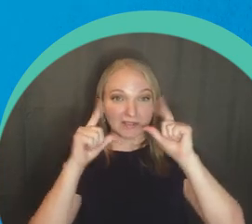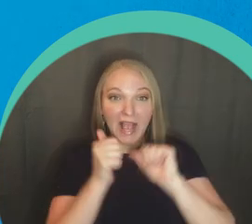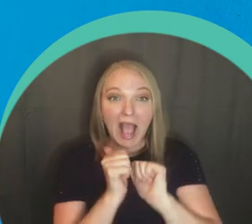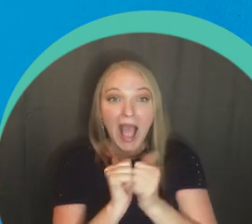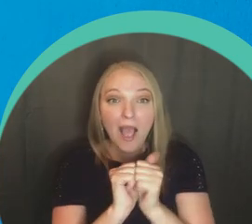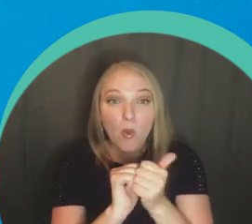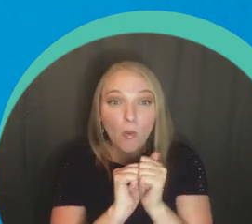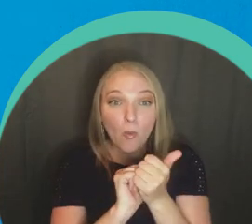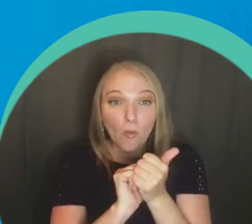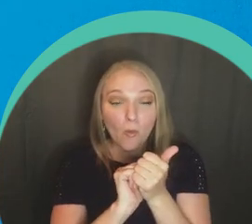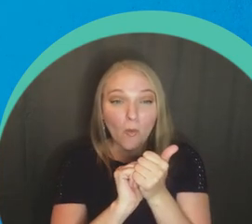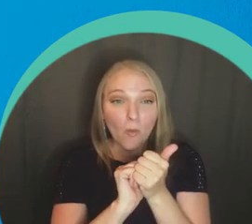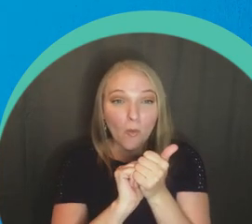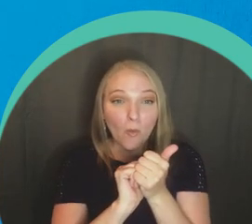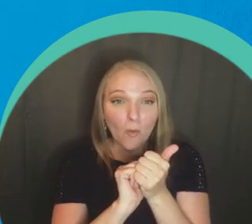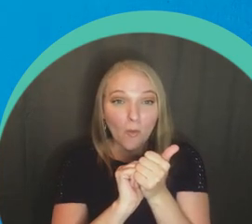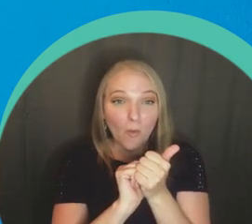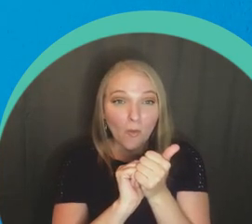how?